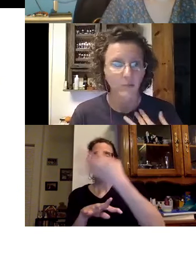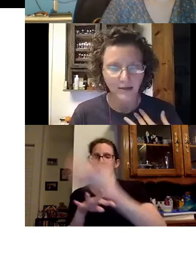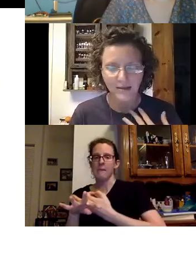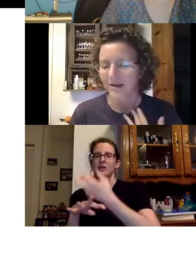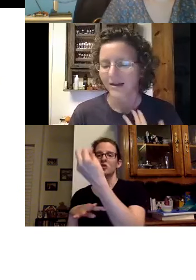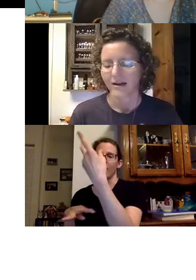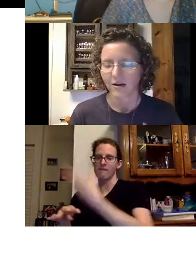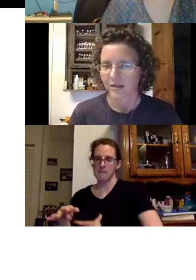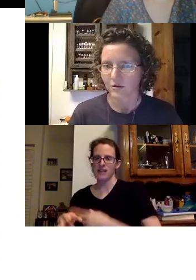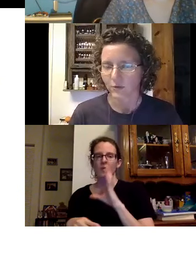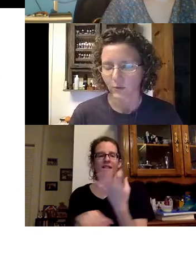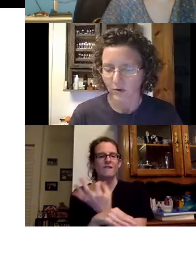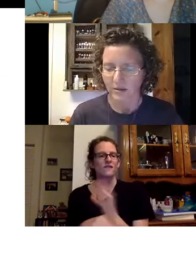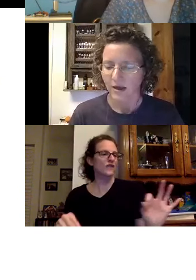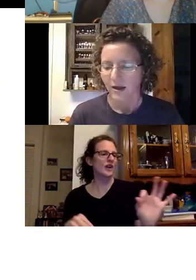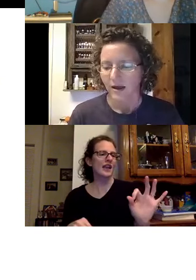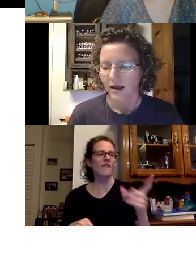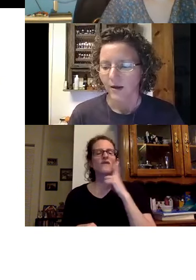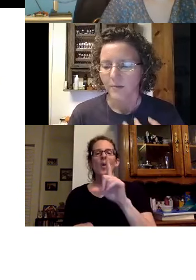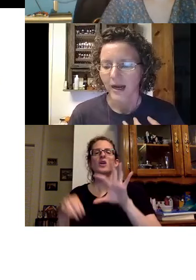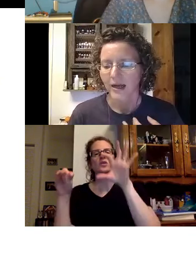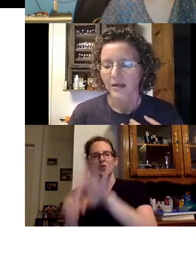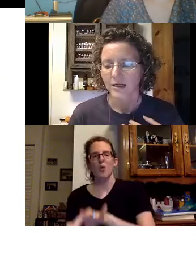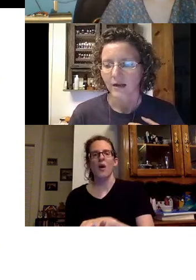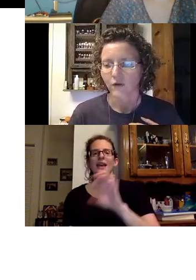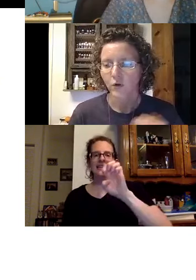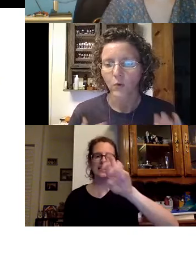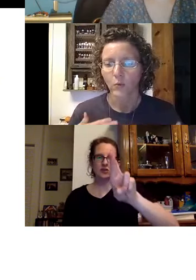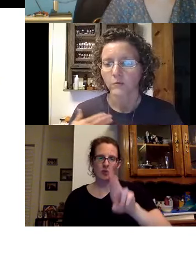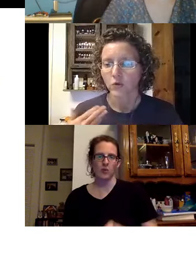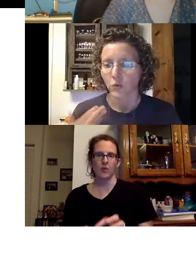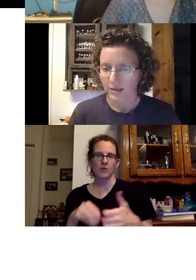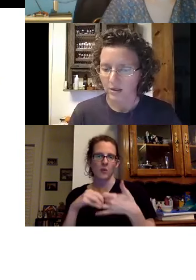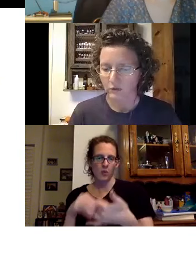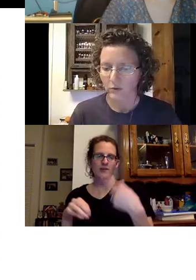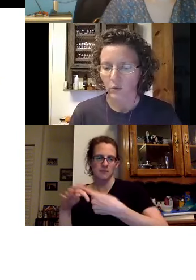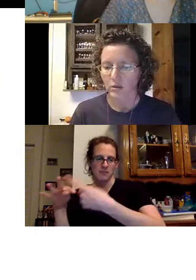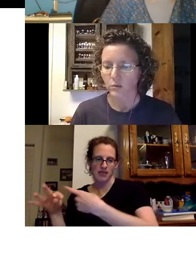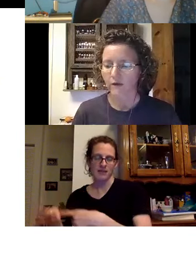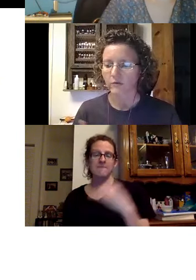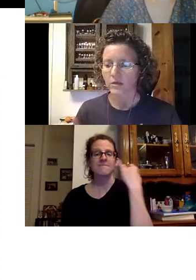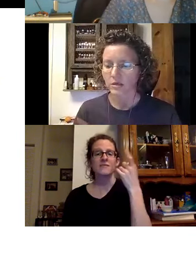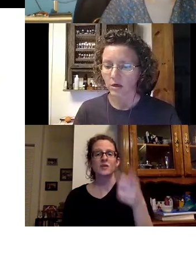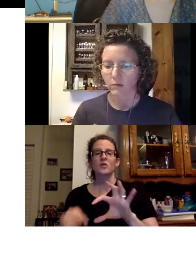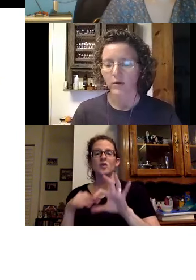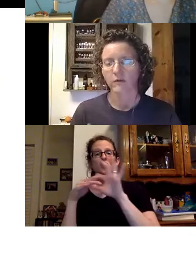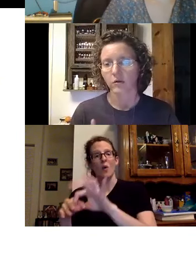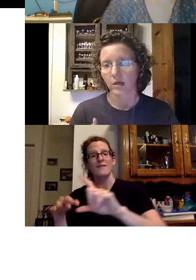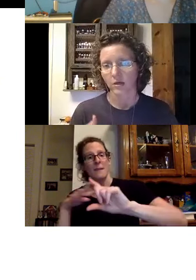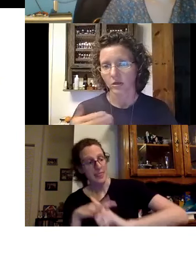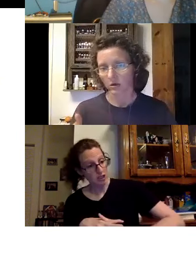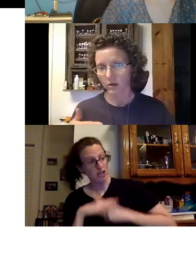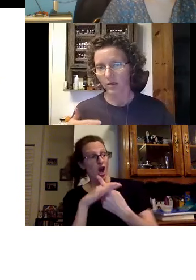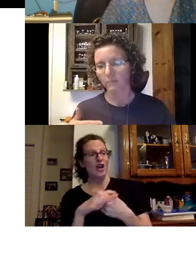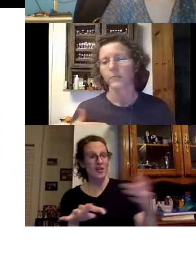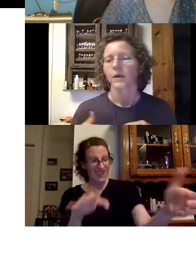3, 6, 9, and 12 months on Essential Rewards. And if you join Essential Rewards right from the start, whenever you get